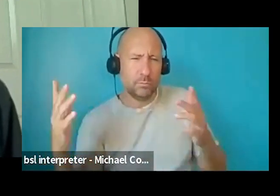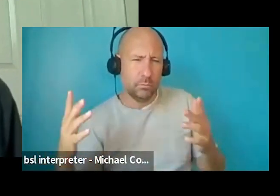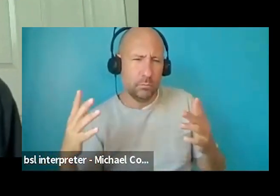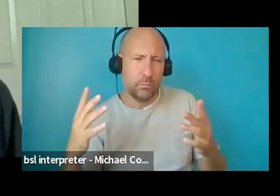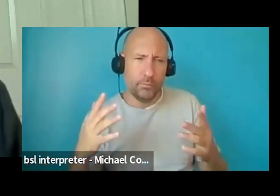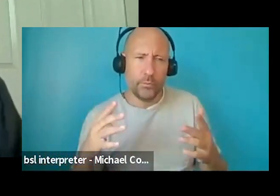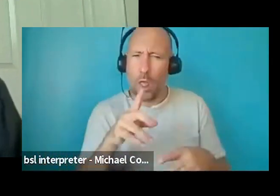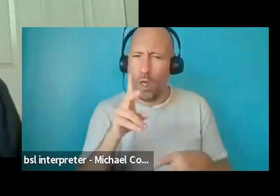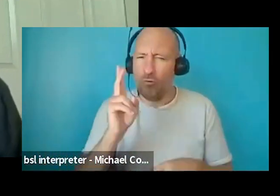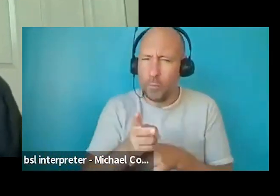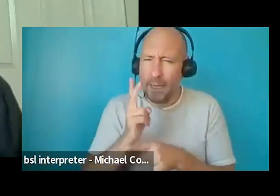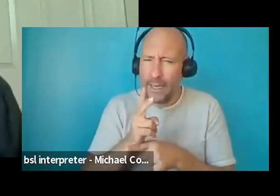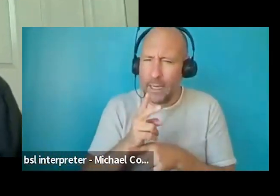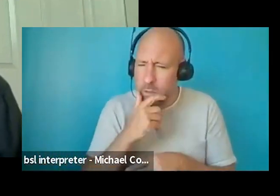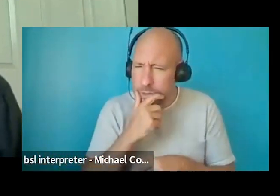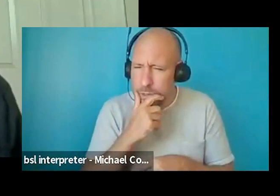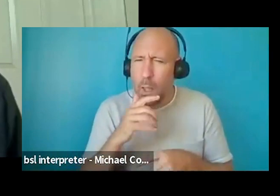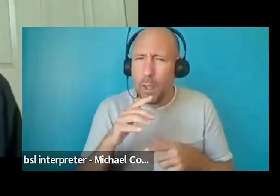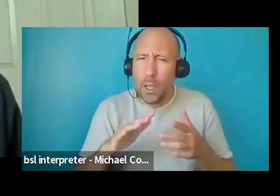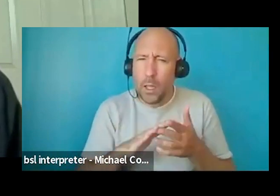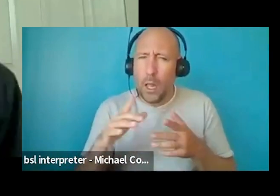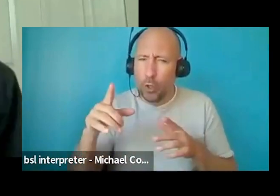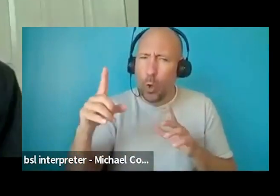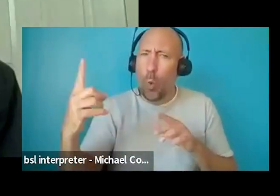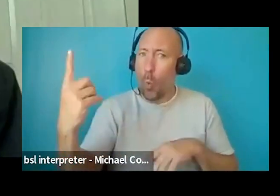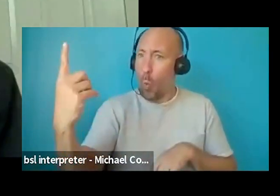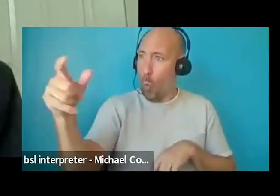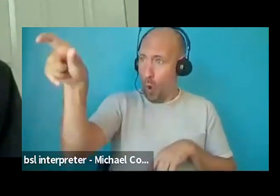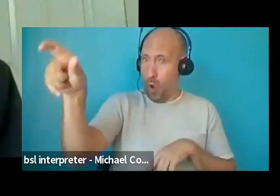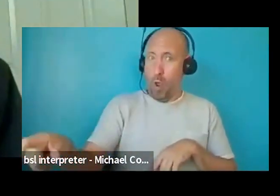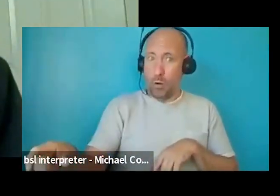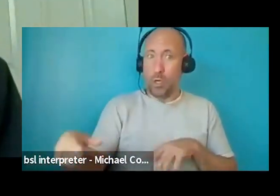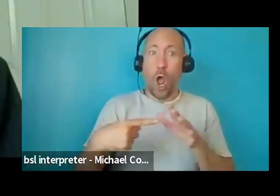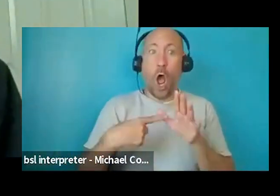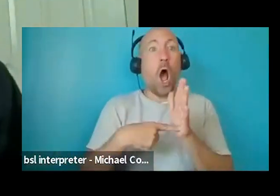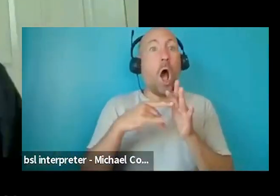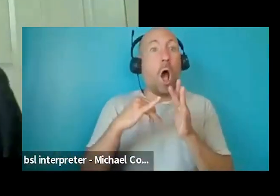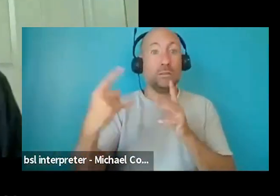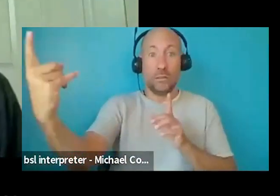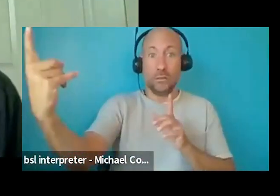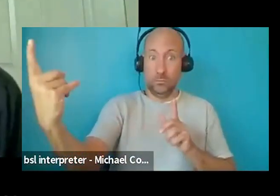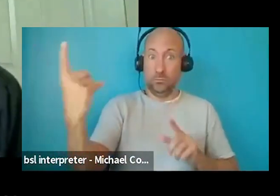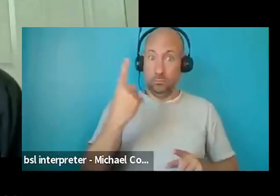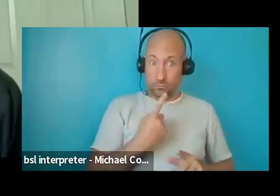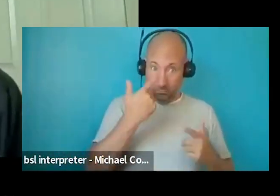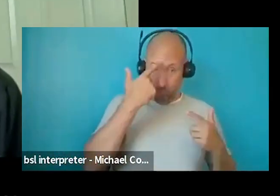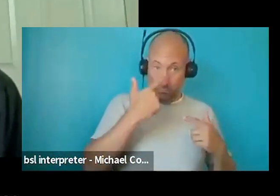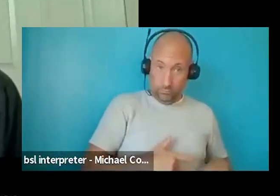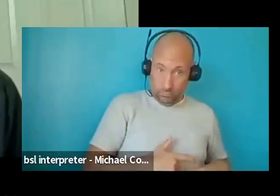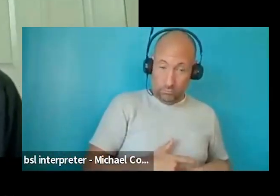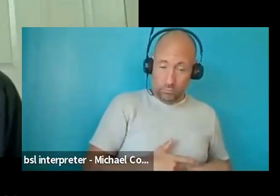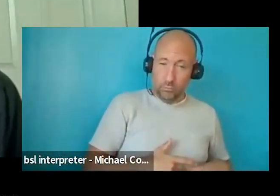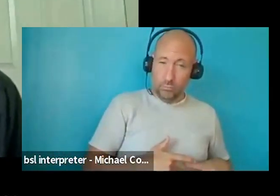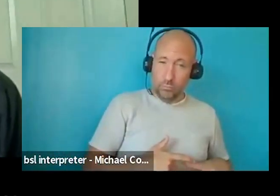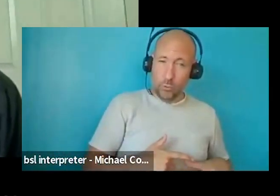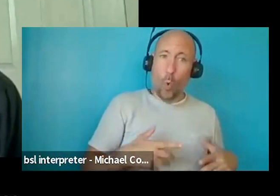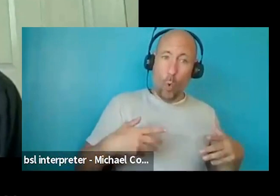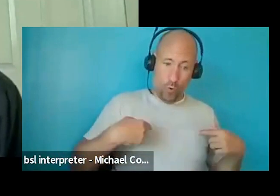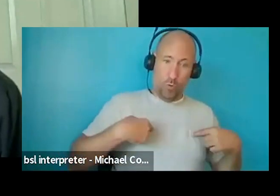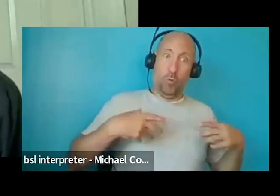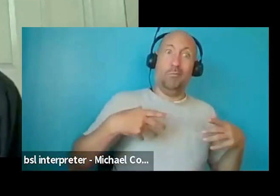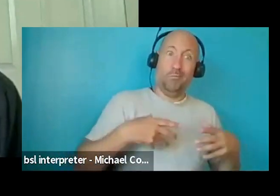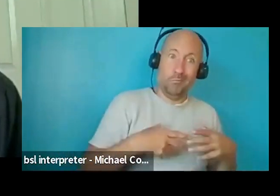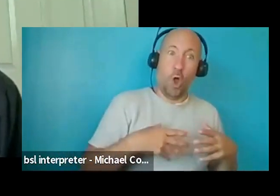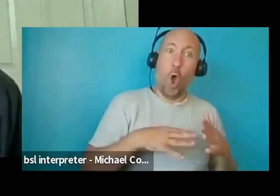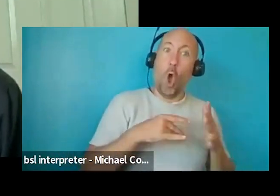organizations to travel to Italy within the budget? Yeah, I don't see why not, I